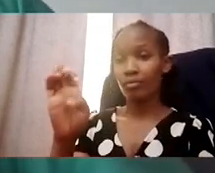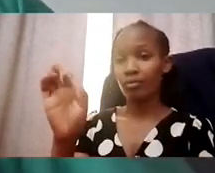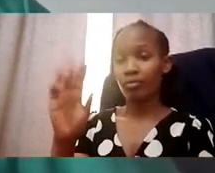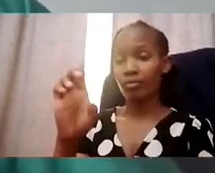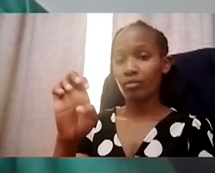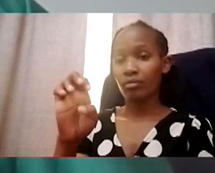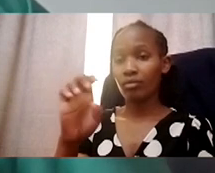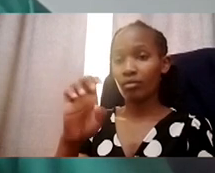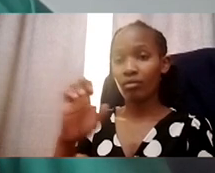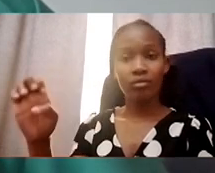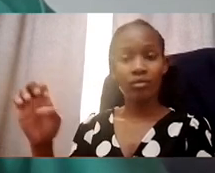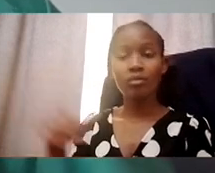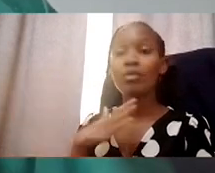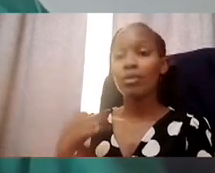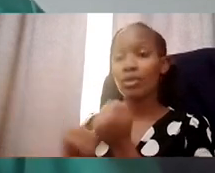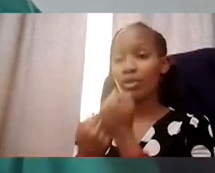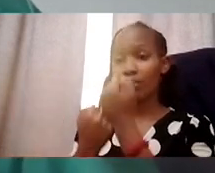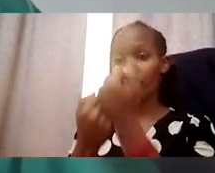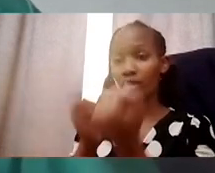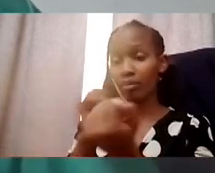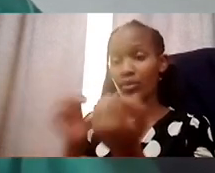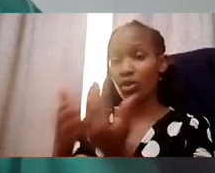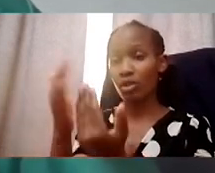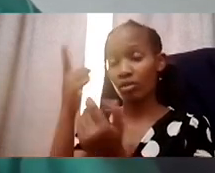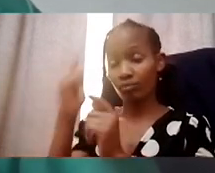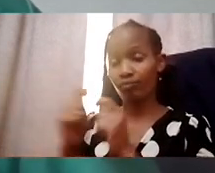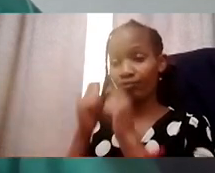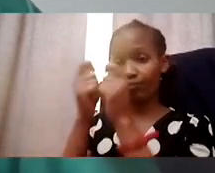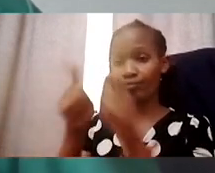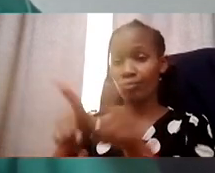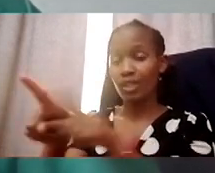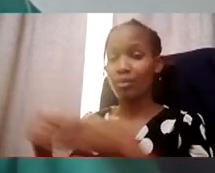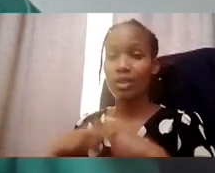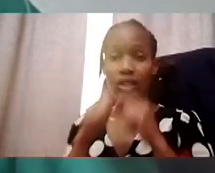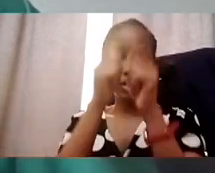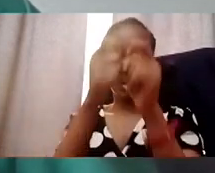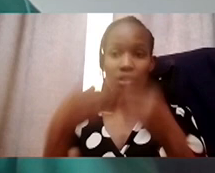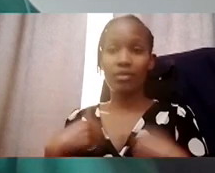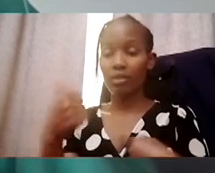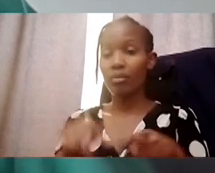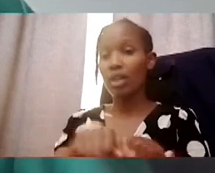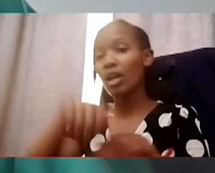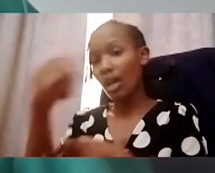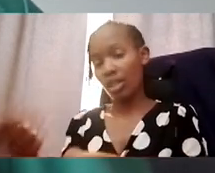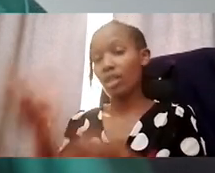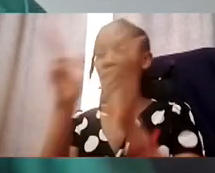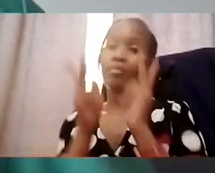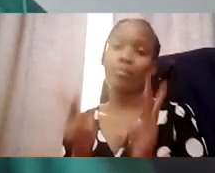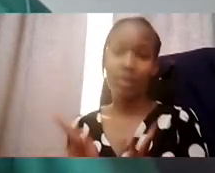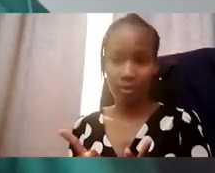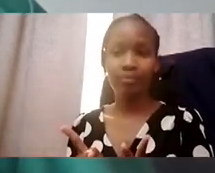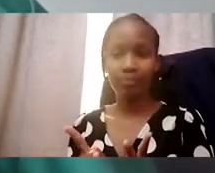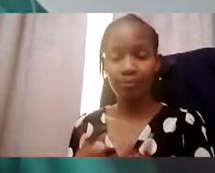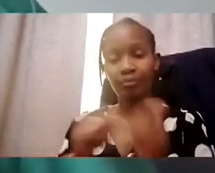We need to support them to nurture their talents. They are as talented as any other top sports people across the